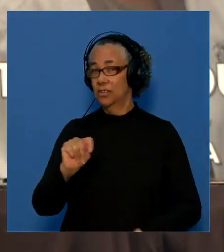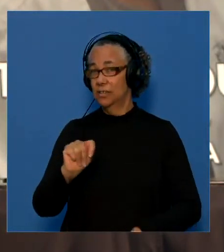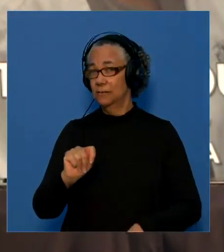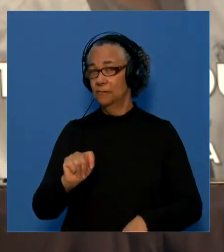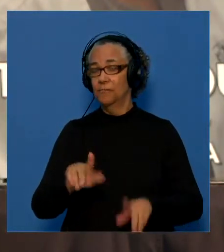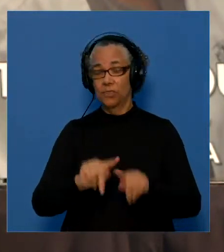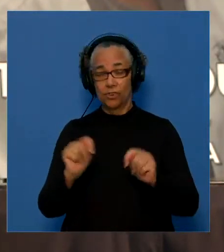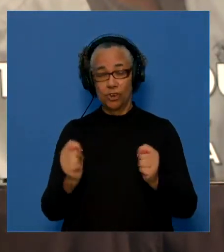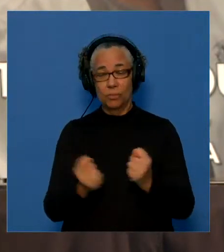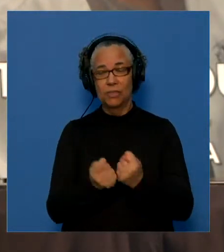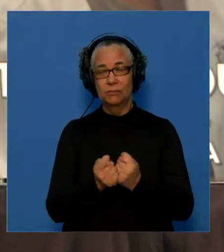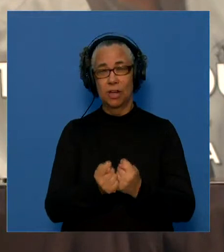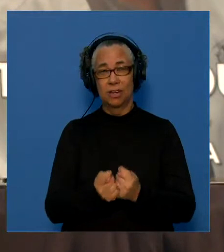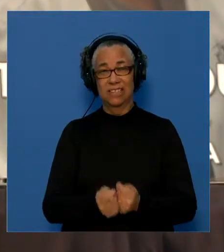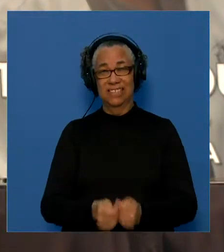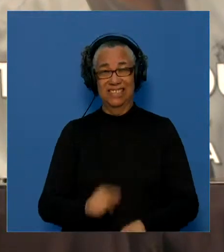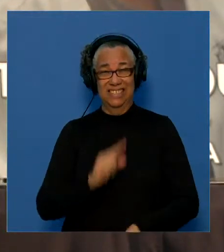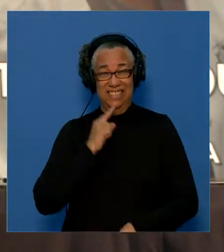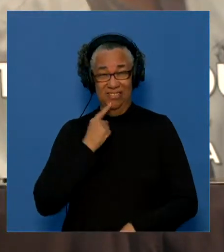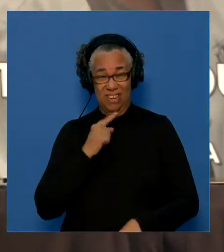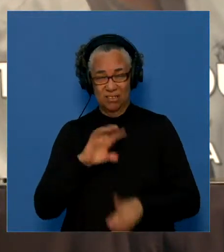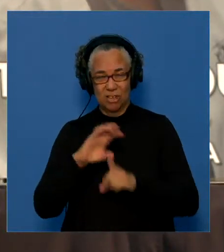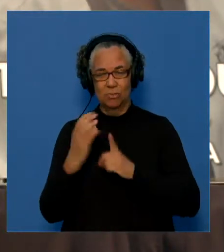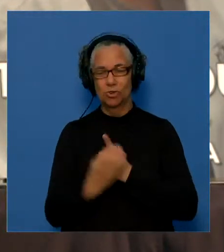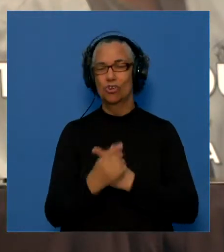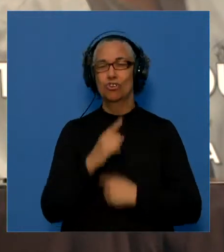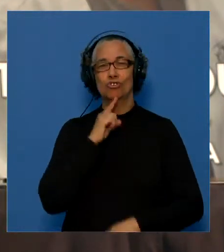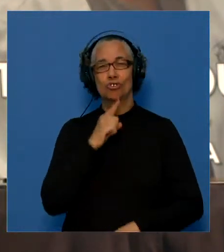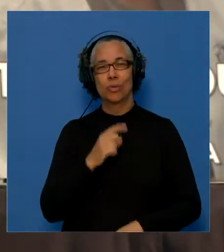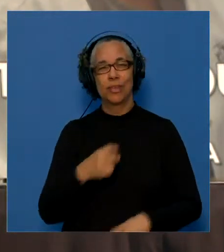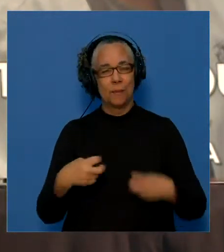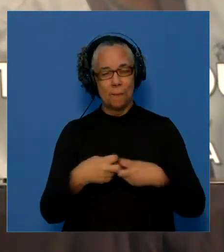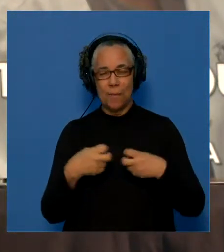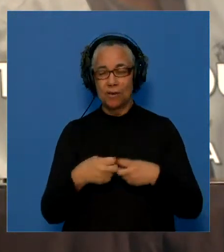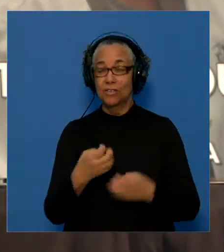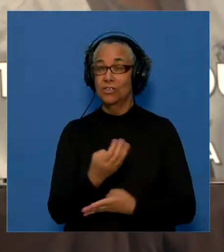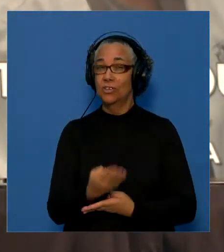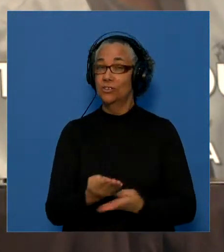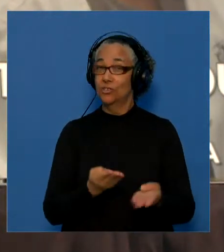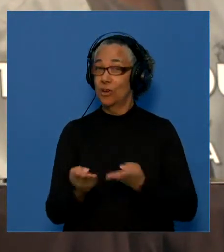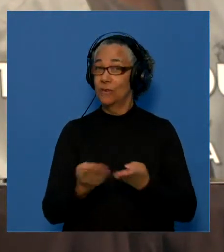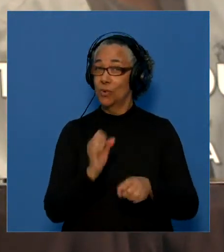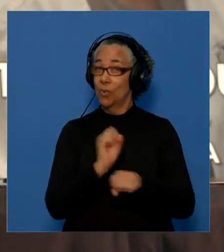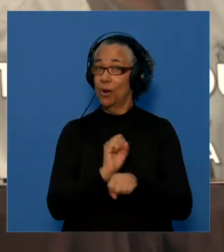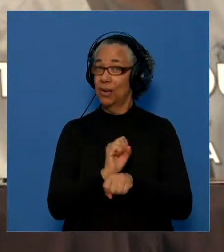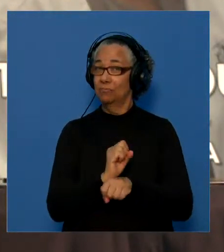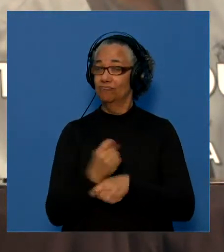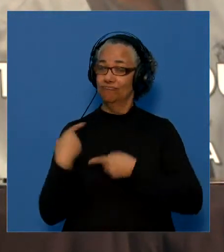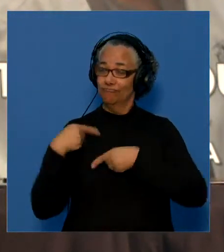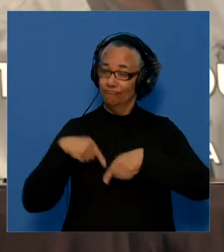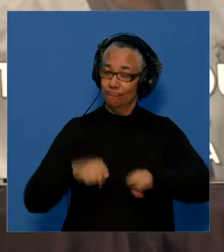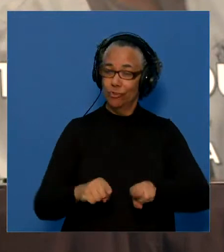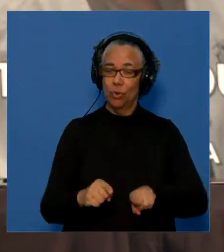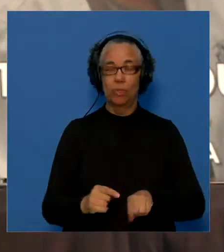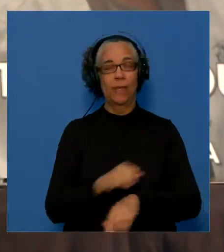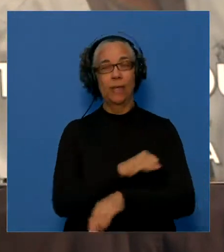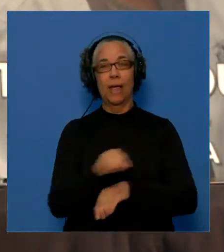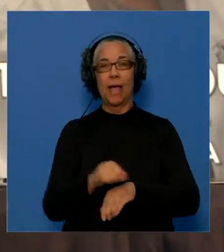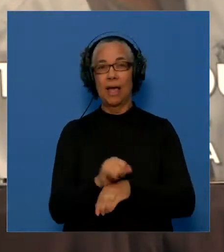very strained conditions ensured that our emergency services continued operating during the island-wide blackout last